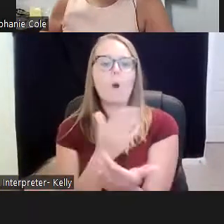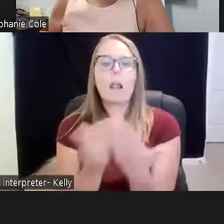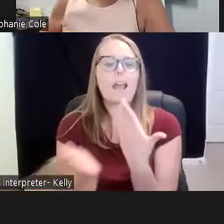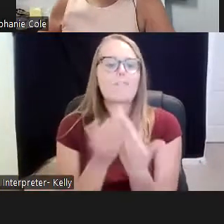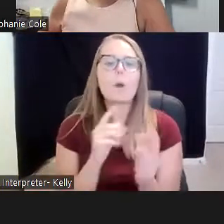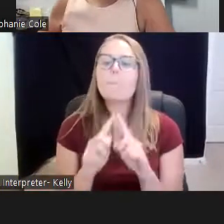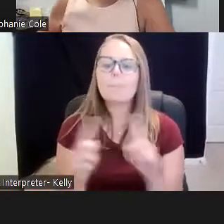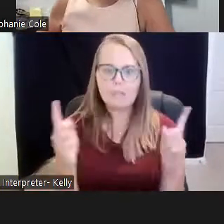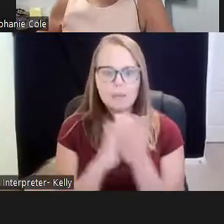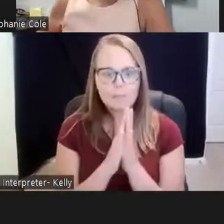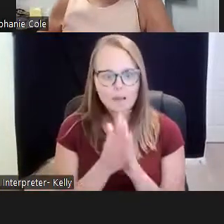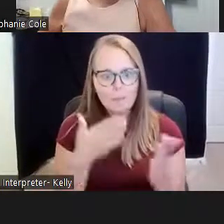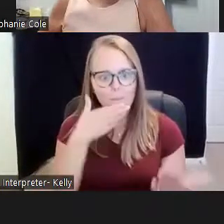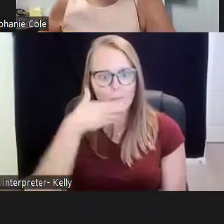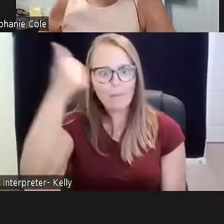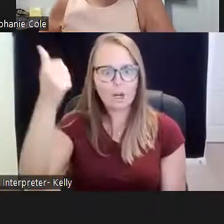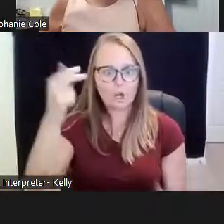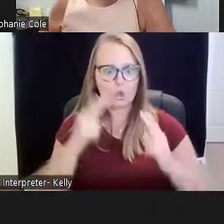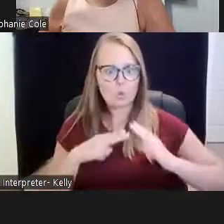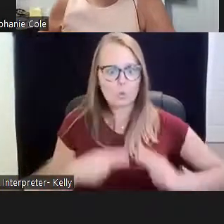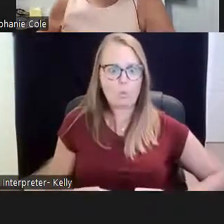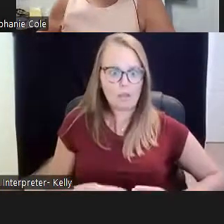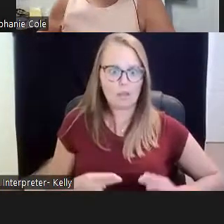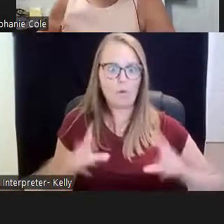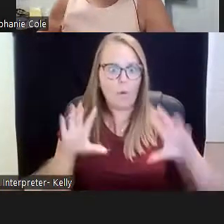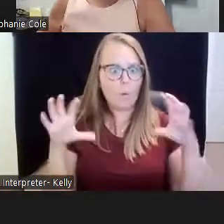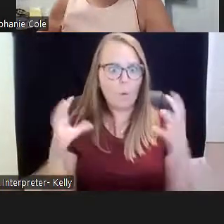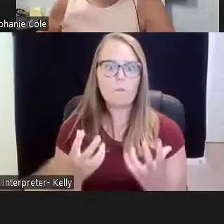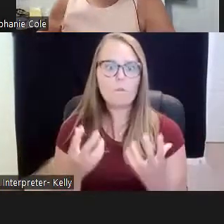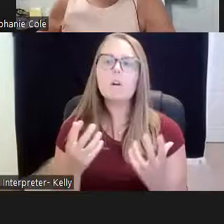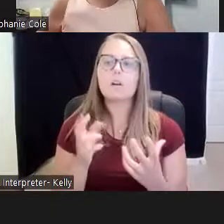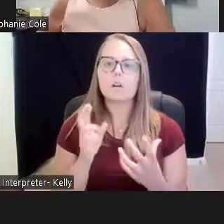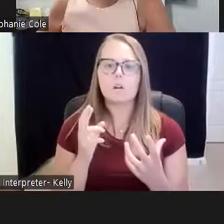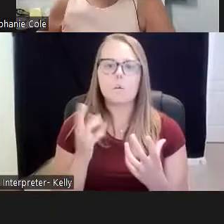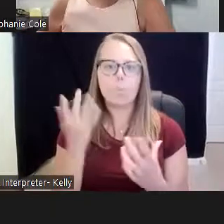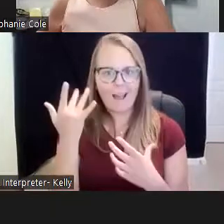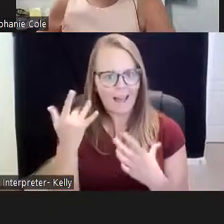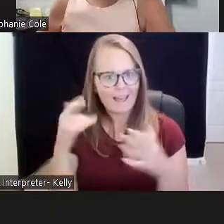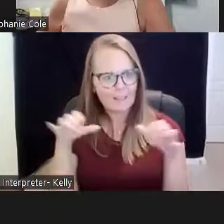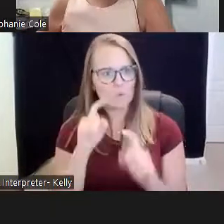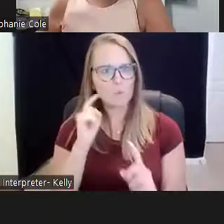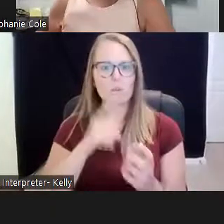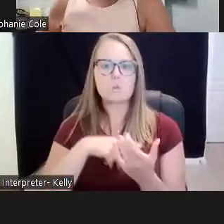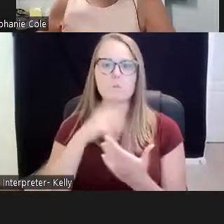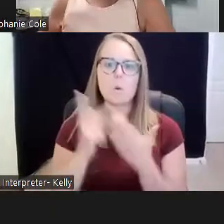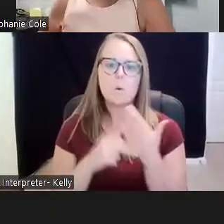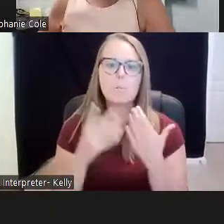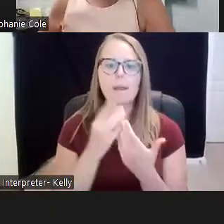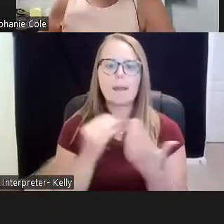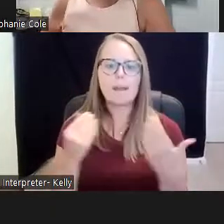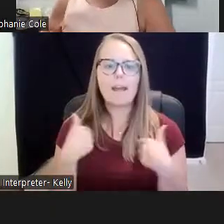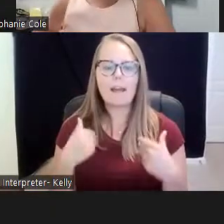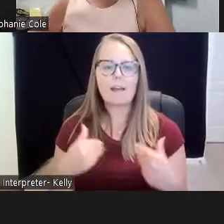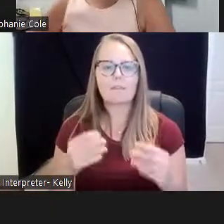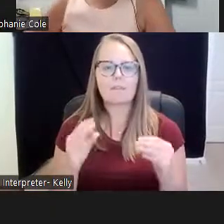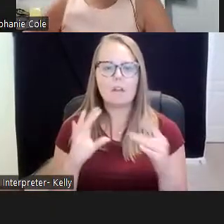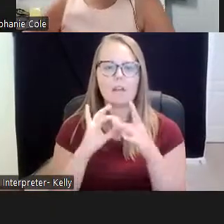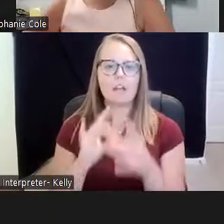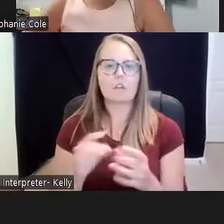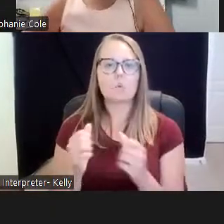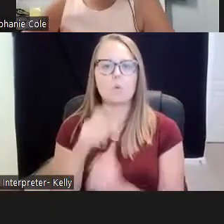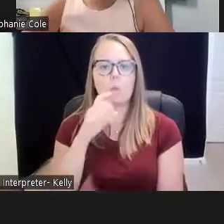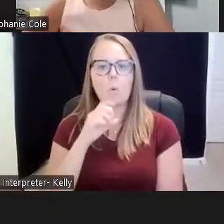better human being as a result of doing this program and having a connection with an older